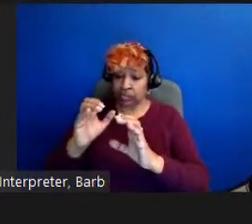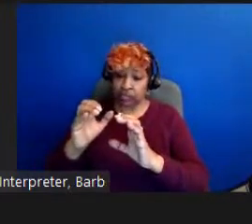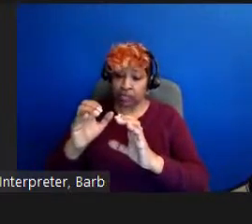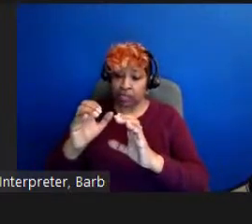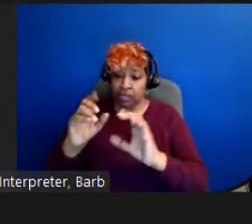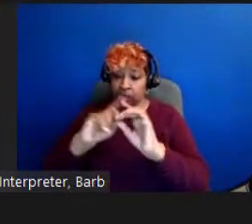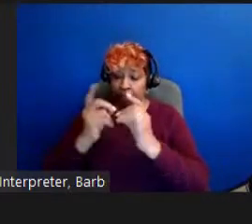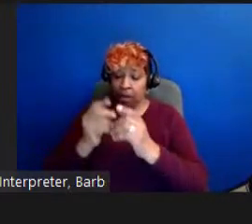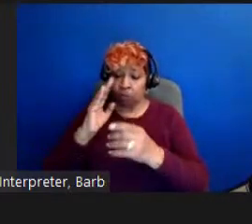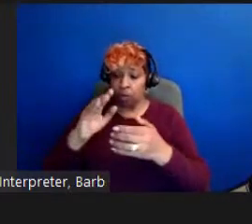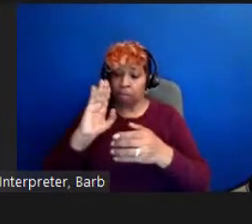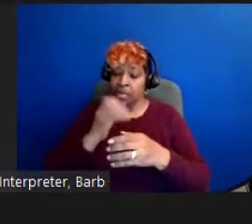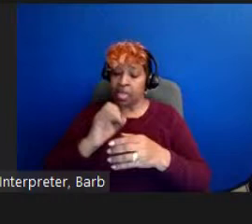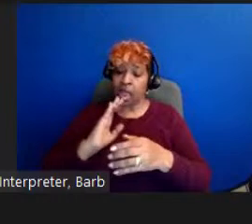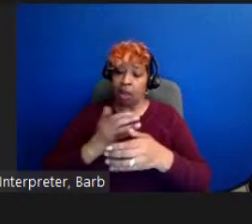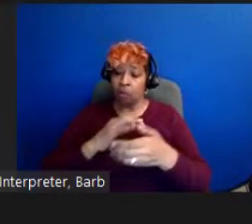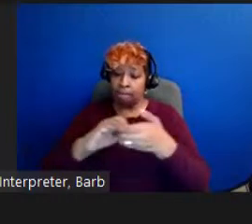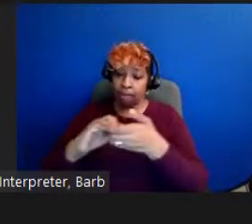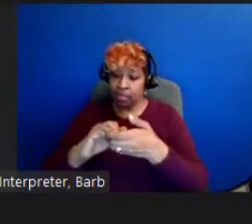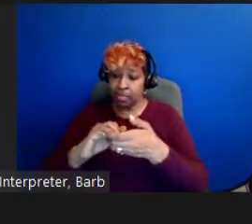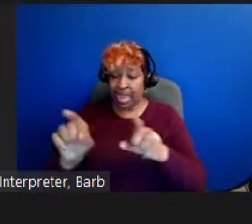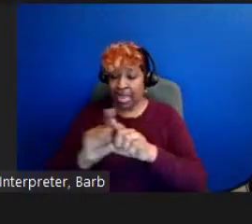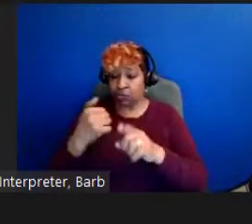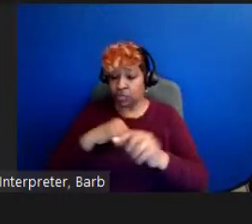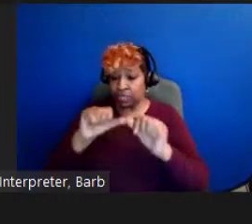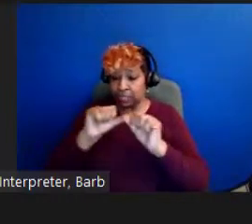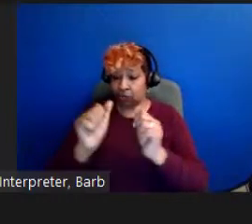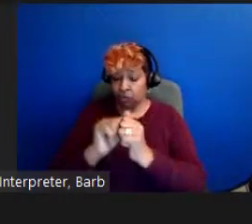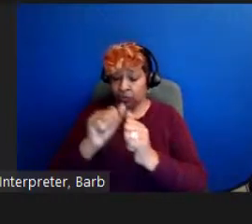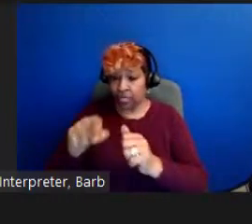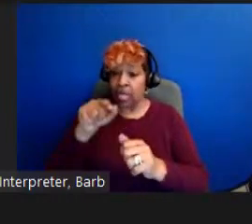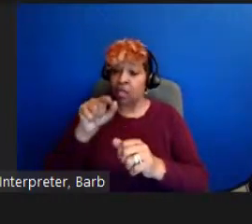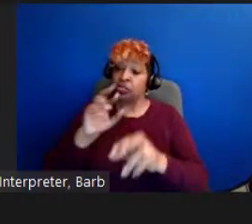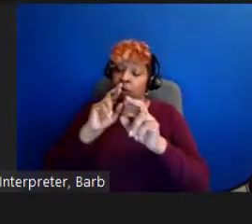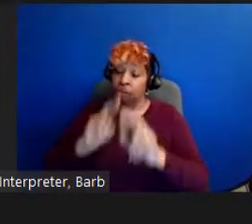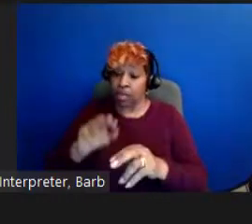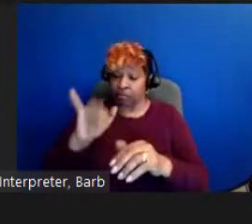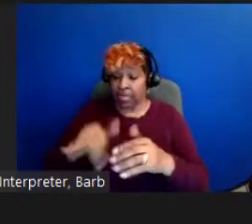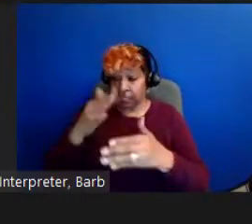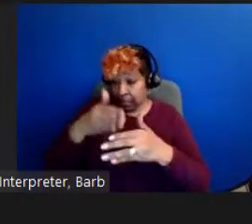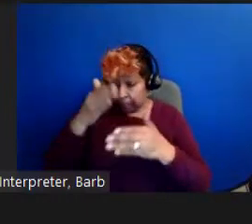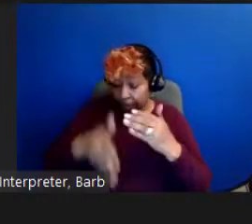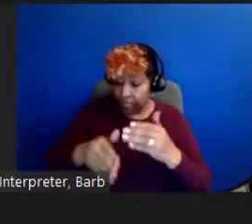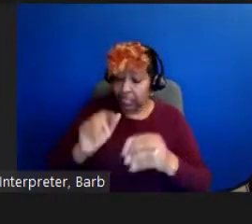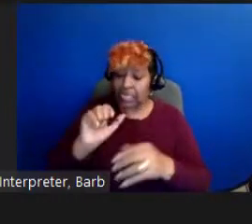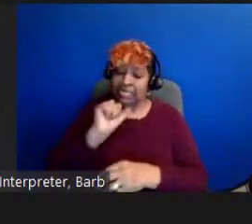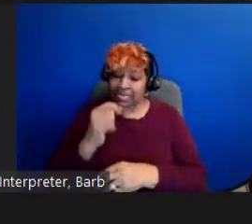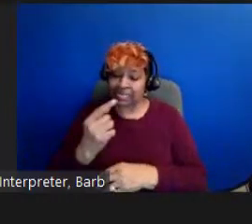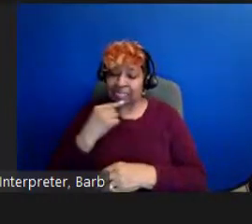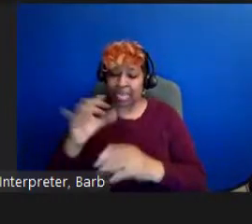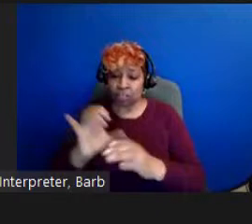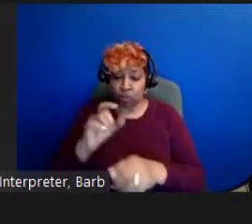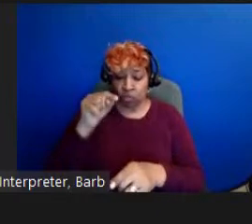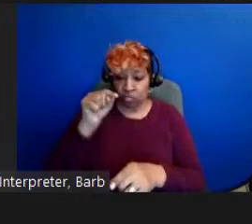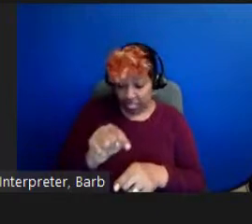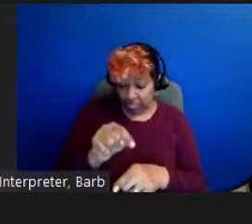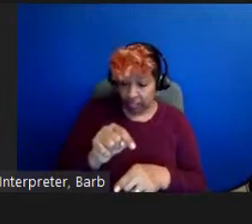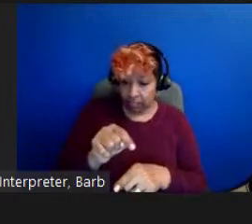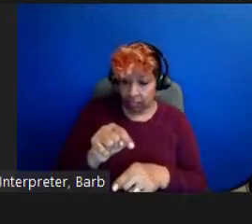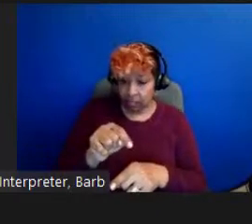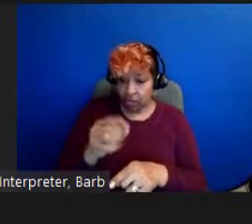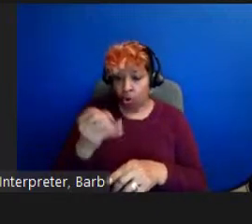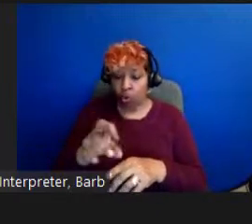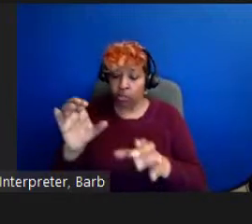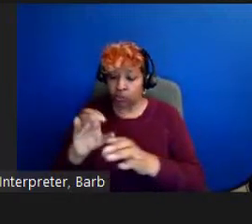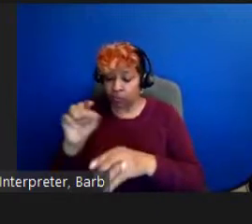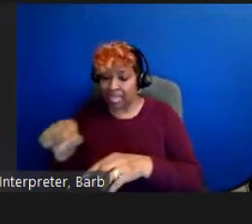this. But the framing report that is completed doesn't say do this, that.